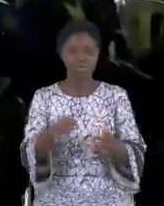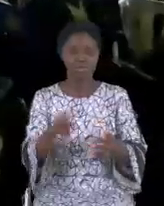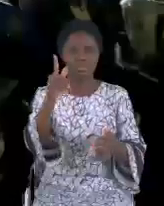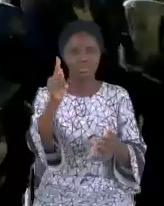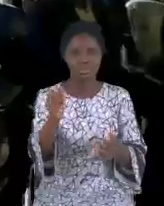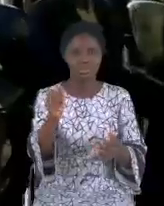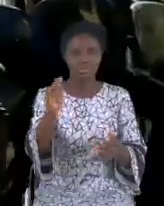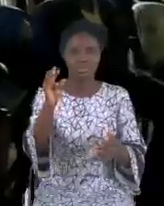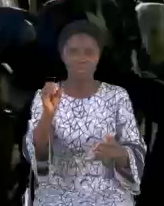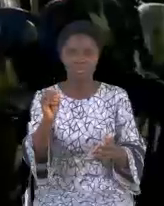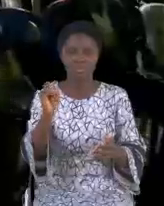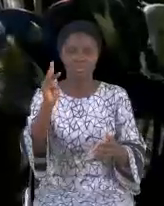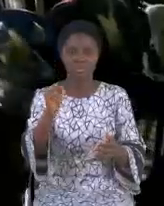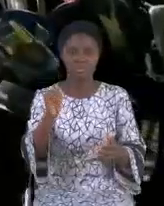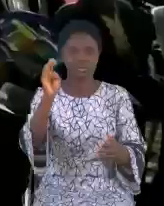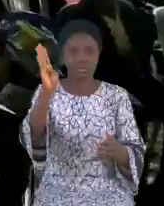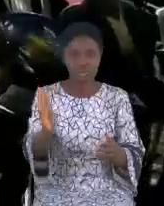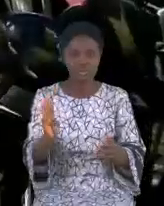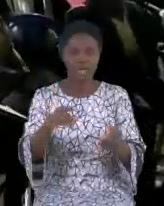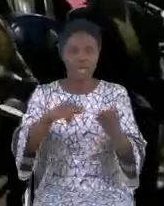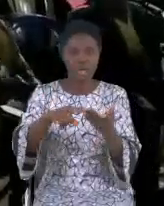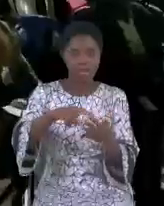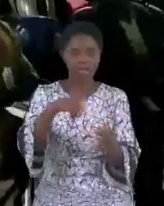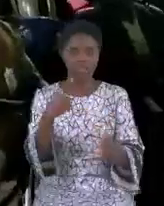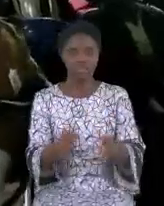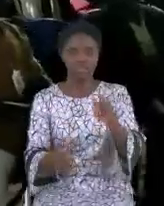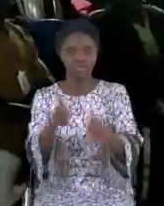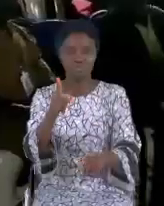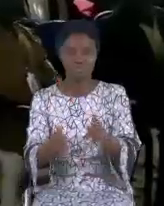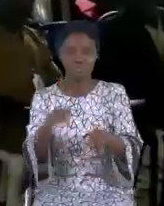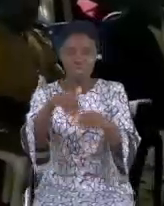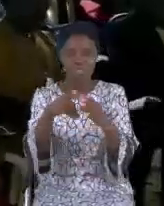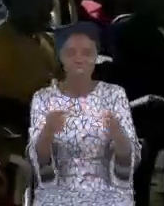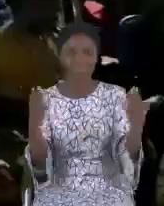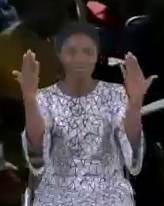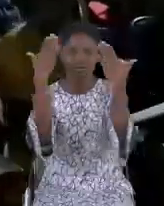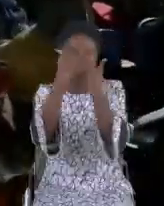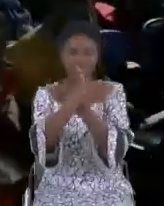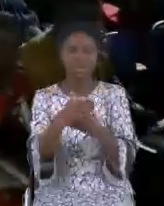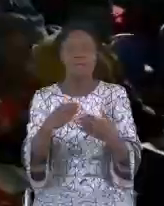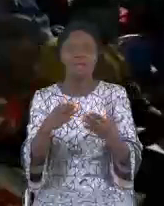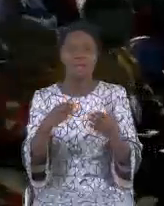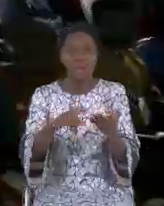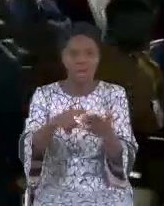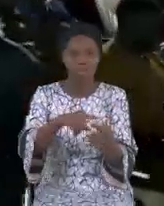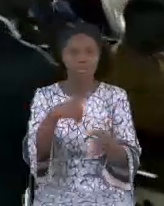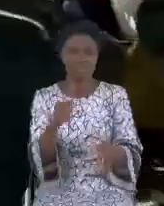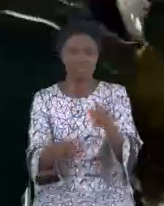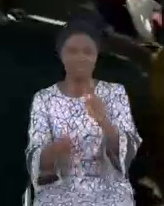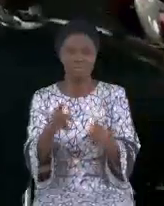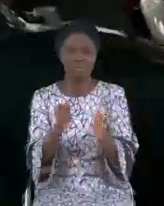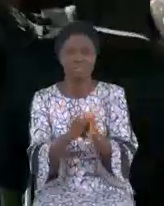the dead, among the people in the dark, among the people that were